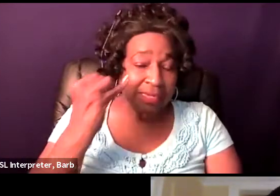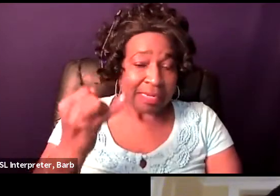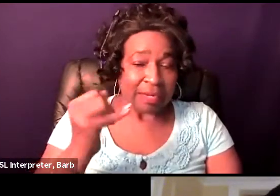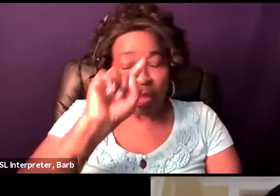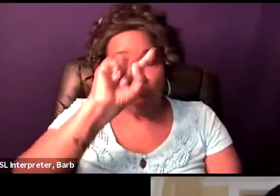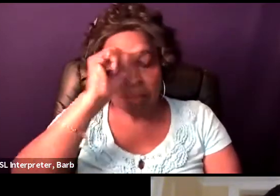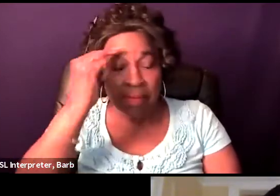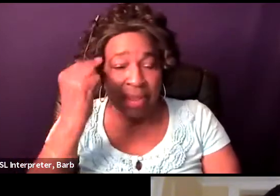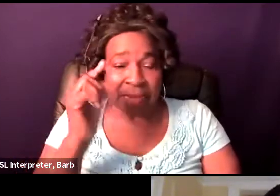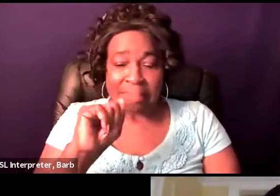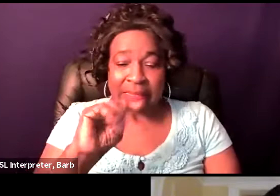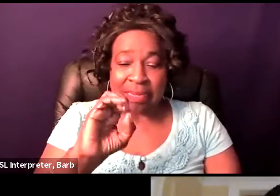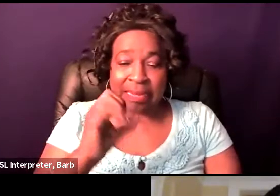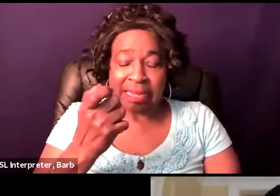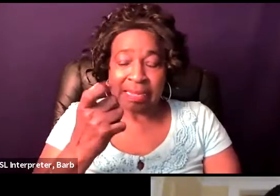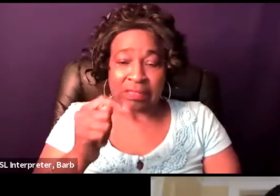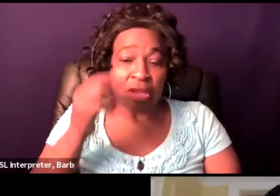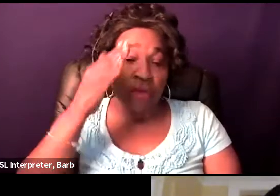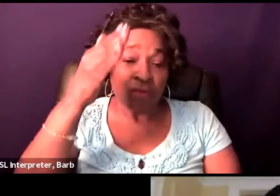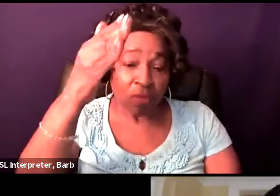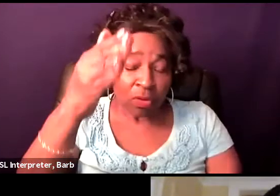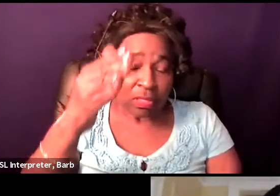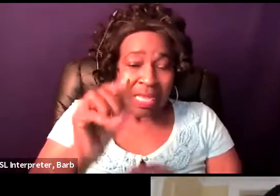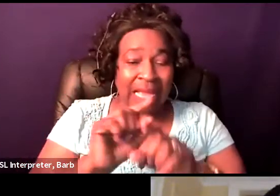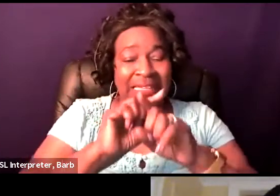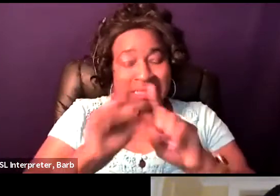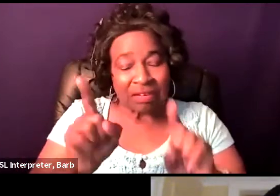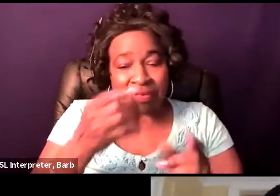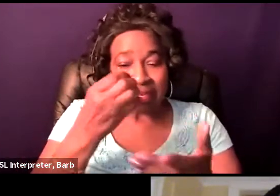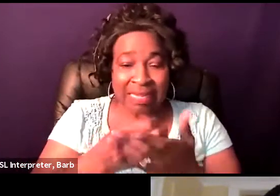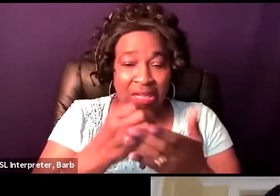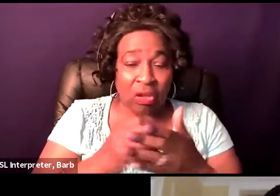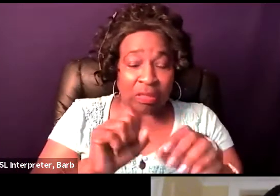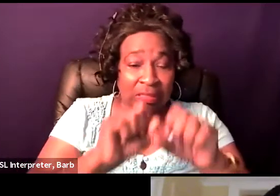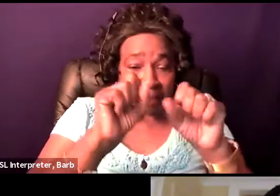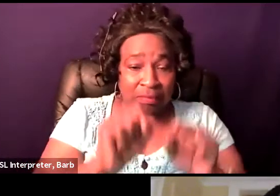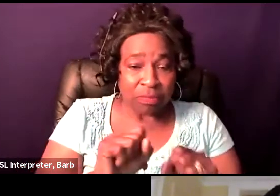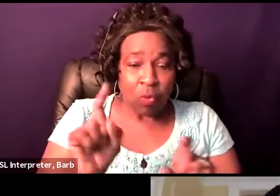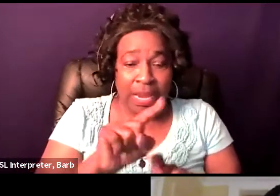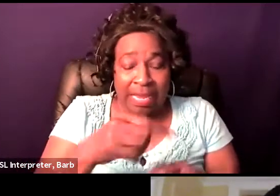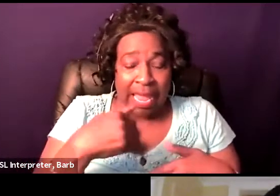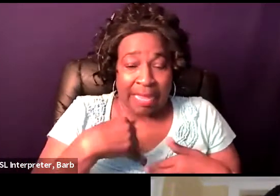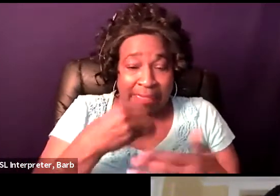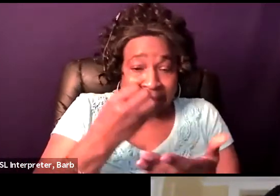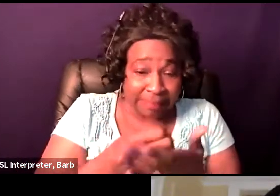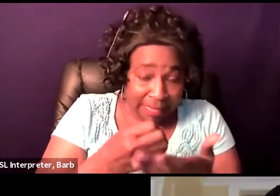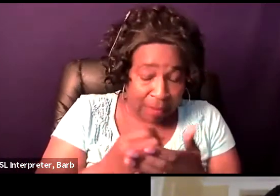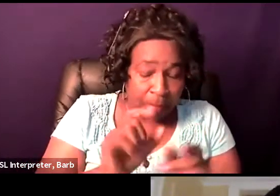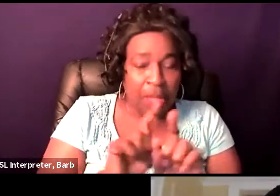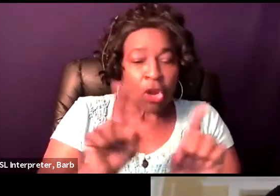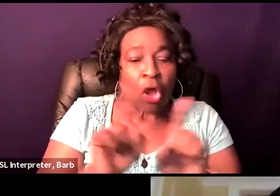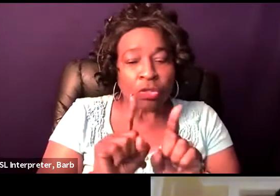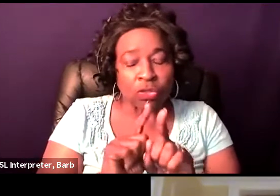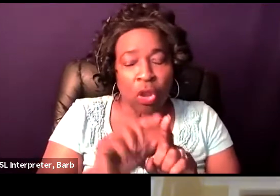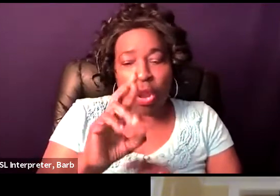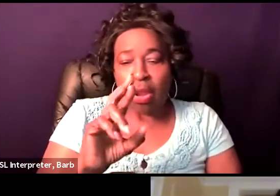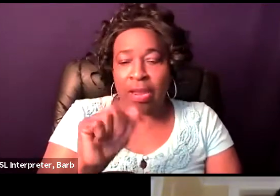ecosystem in which that it has both the economic critique, but also a racial justice of,